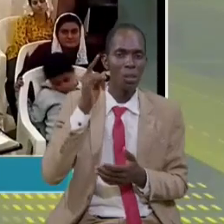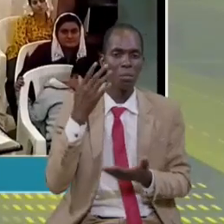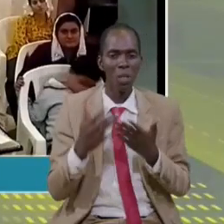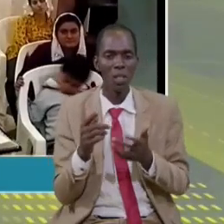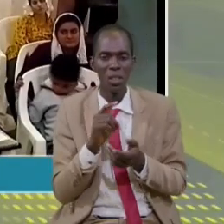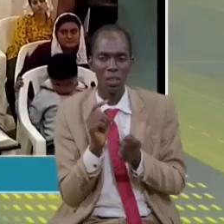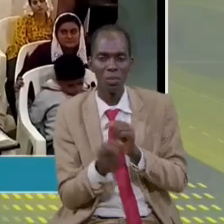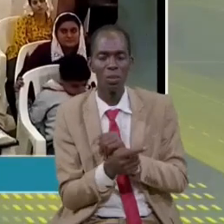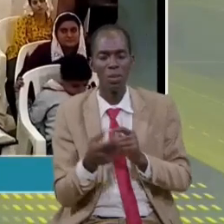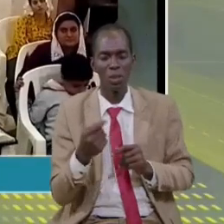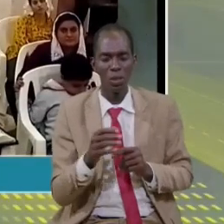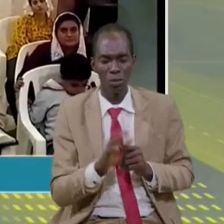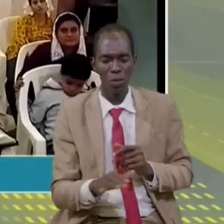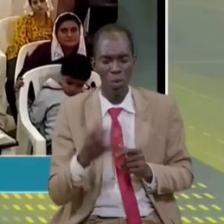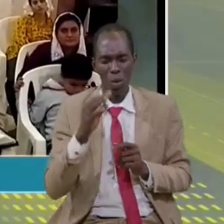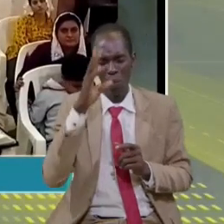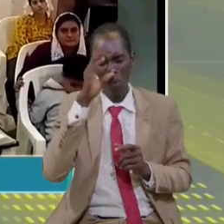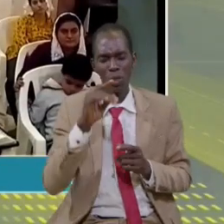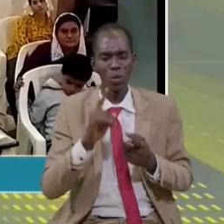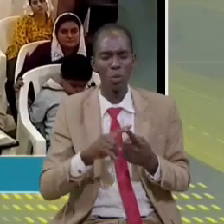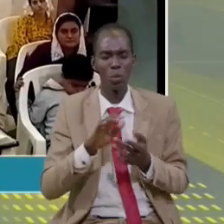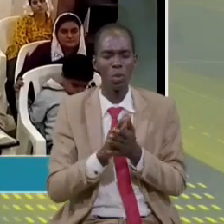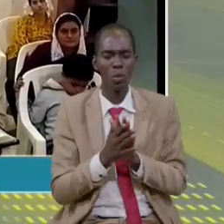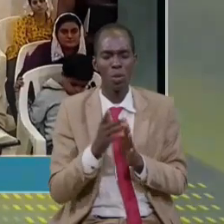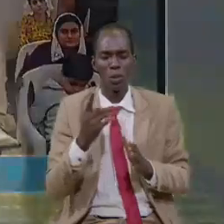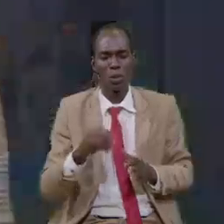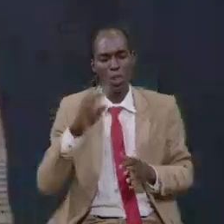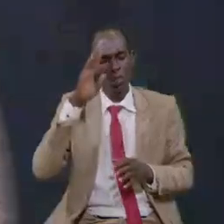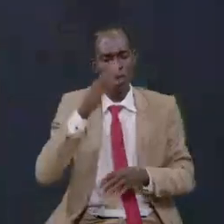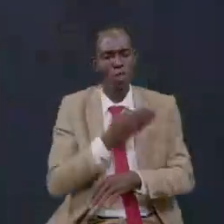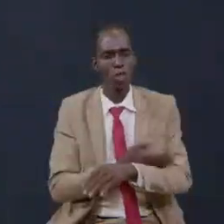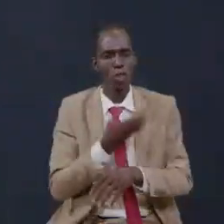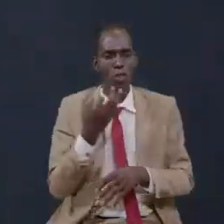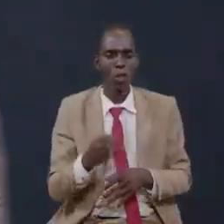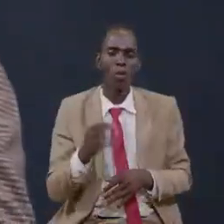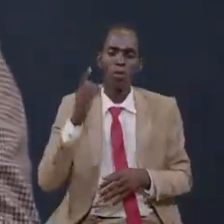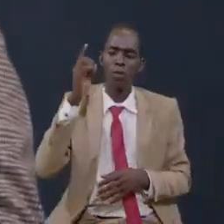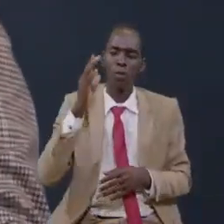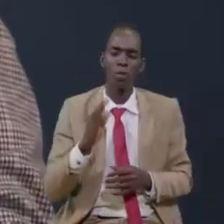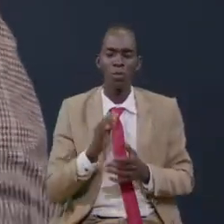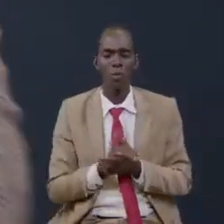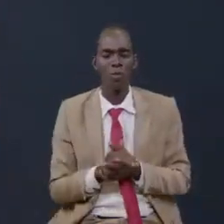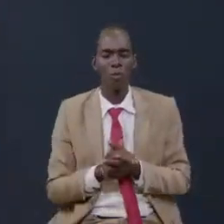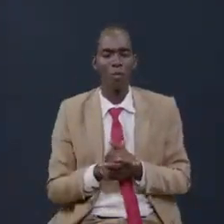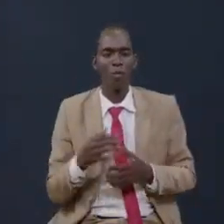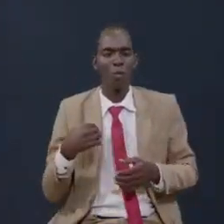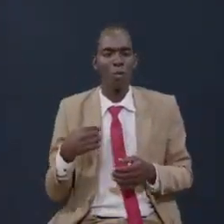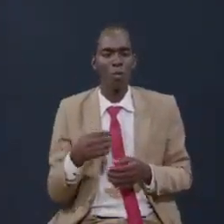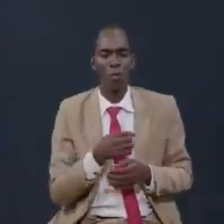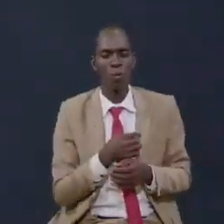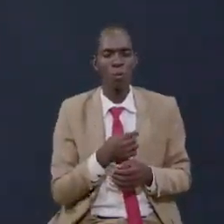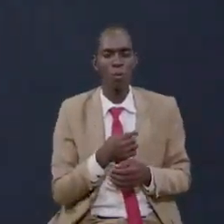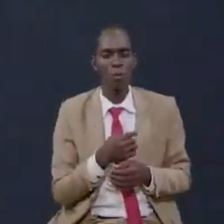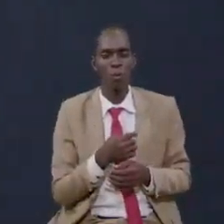sons of God. The Son of God came down to this earth became the Son of Man, that he